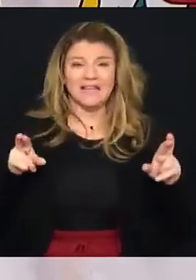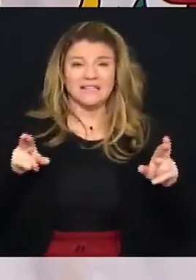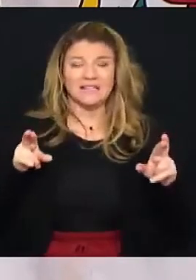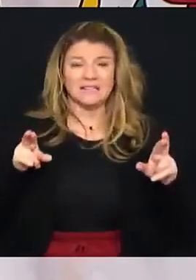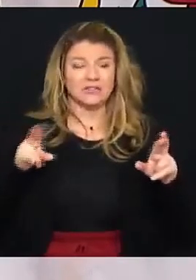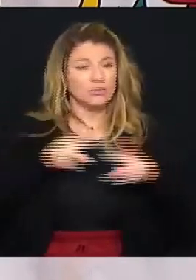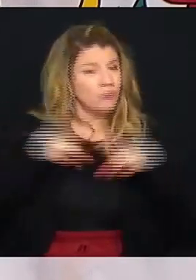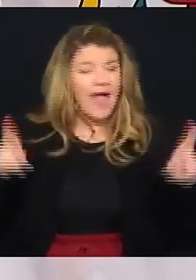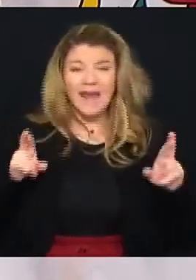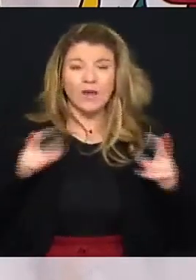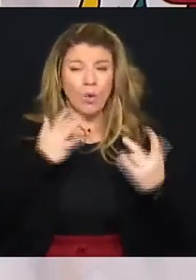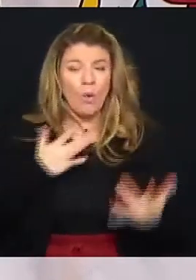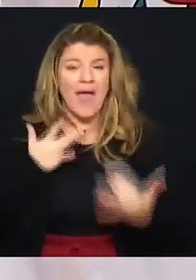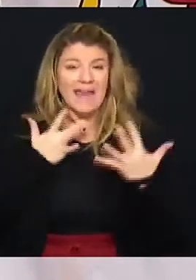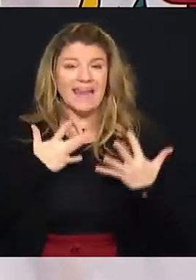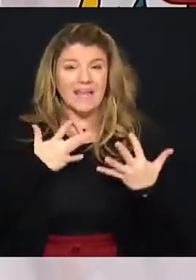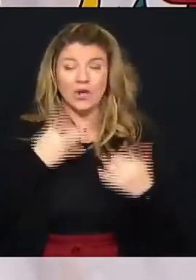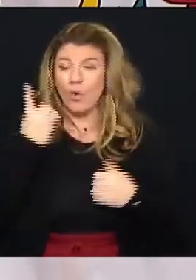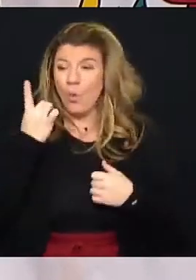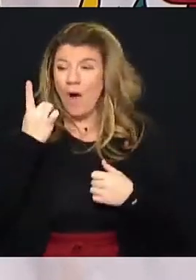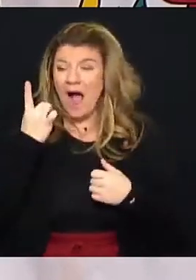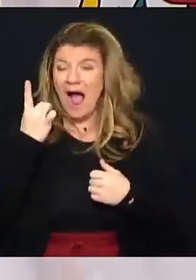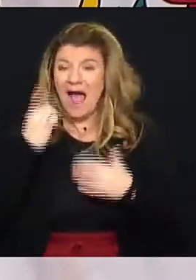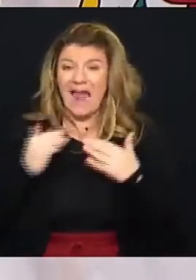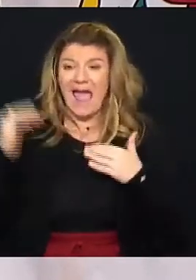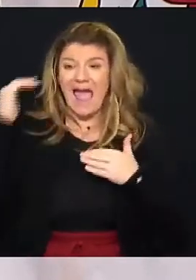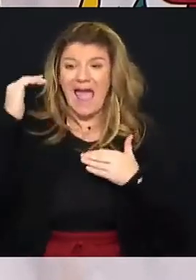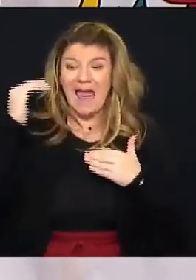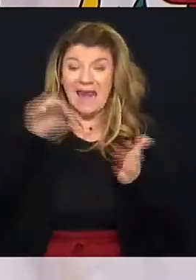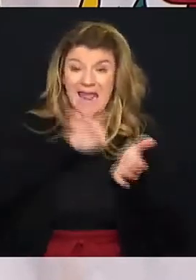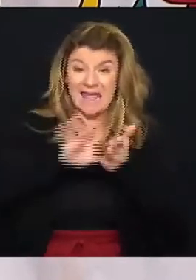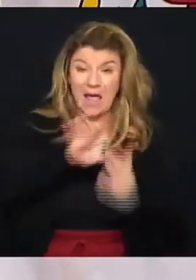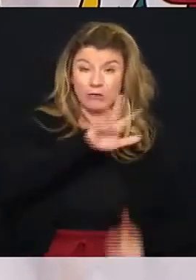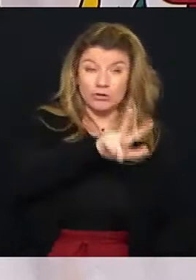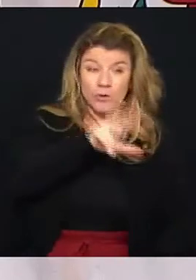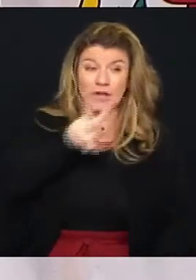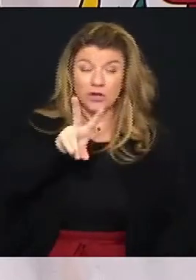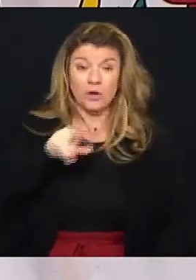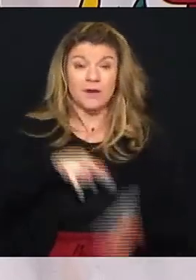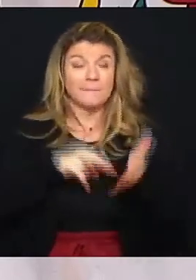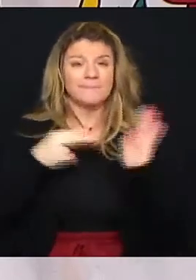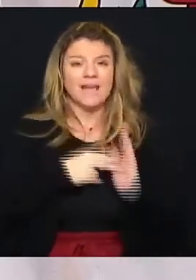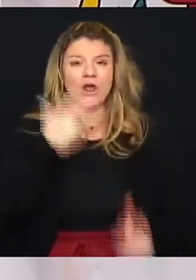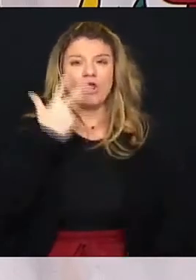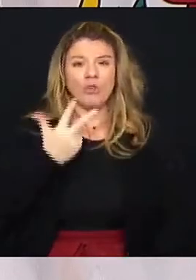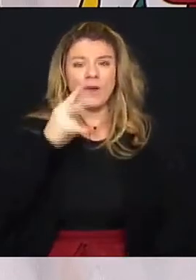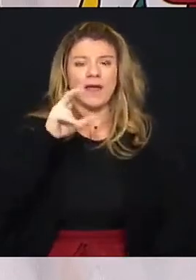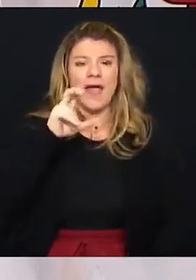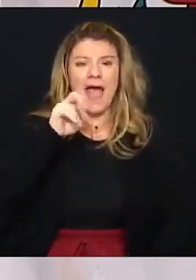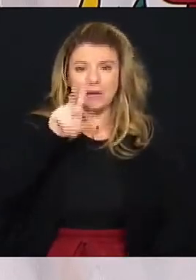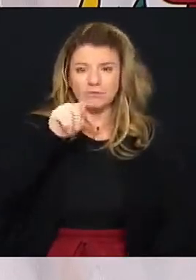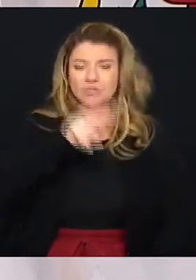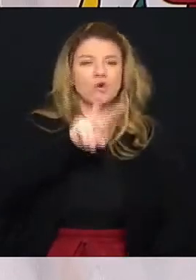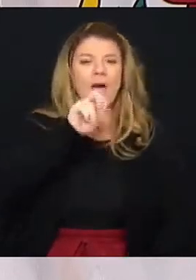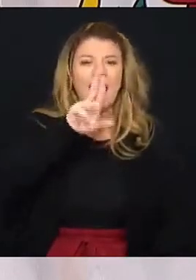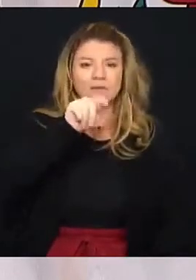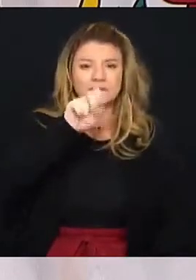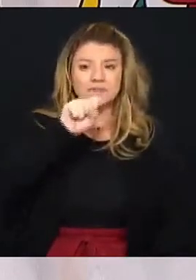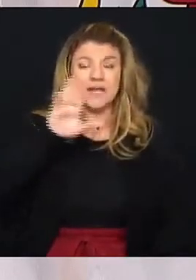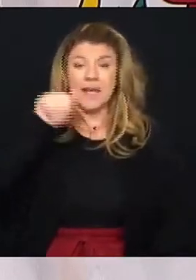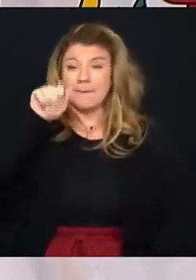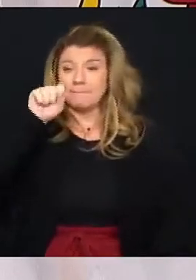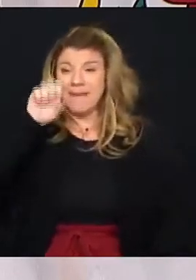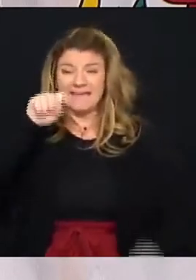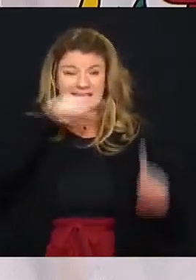base. You're one run ahead. The count's 3-2. There's two outs. The bases are loaded. Pounding